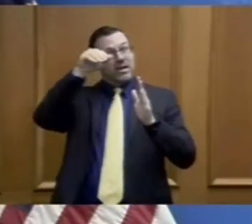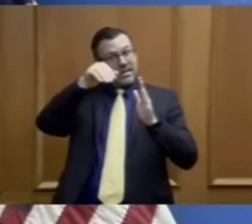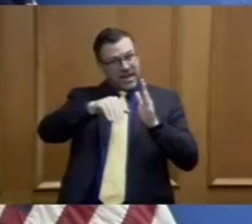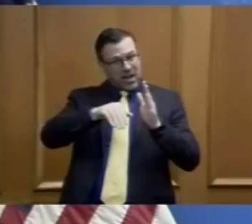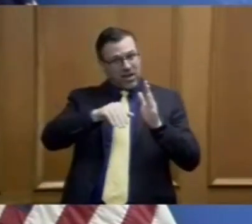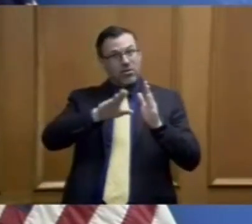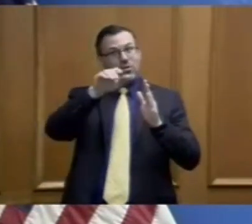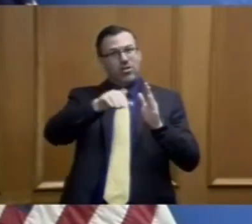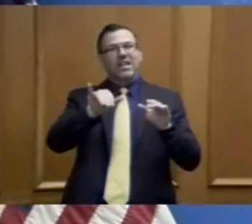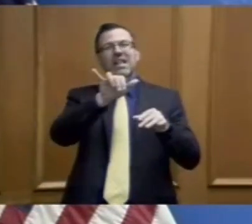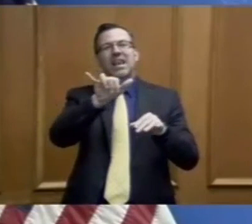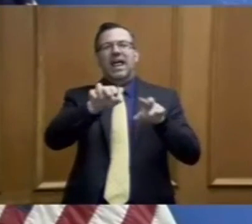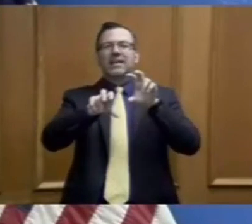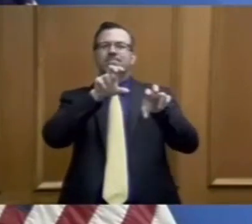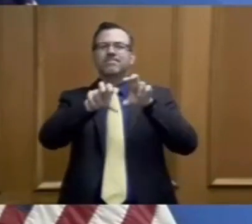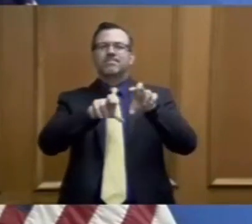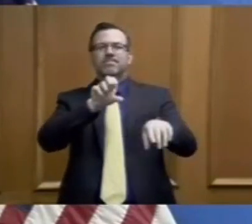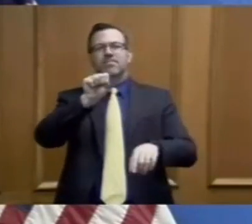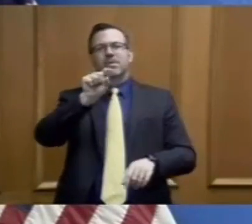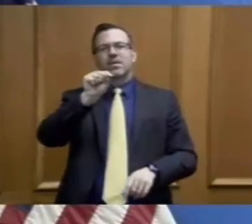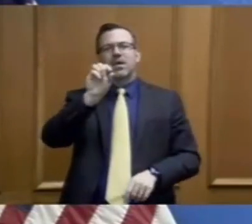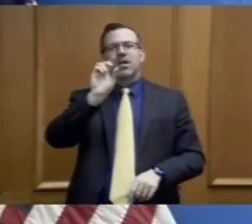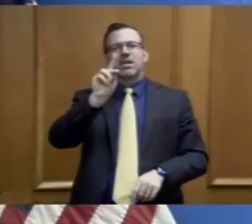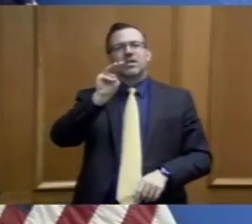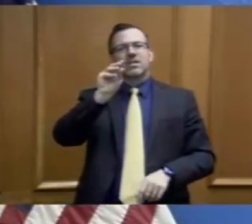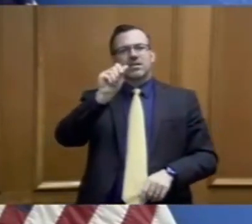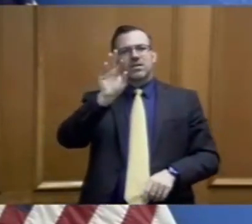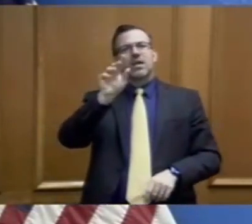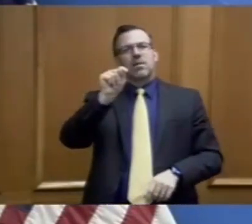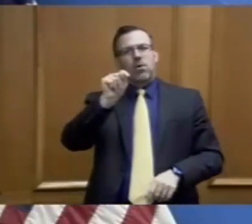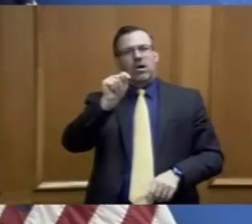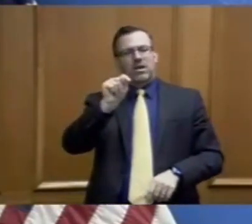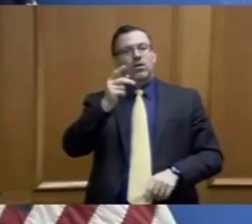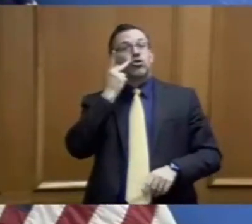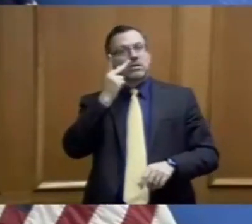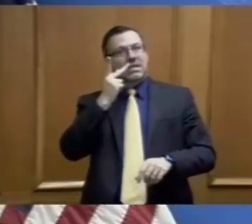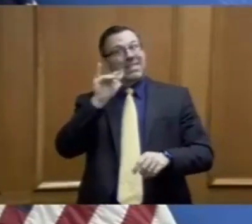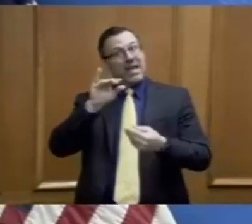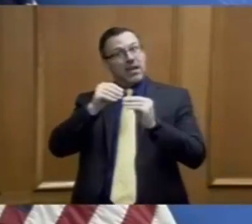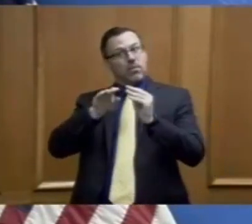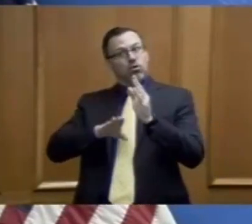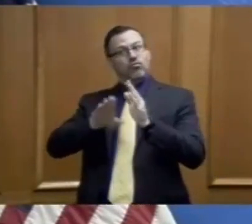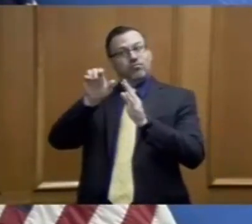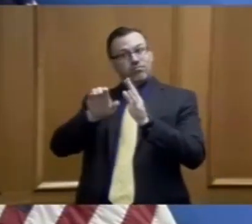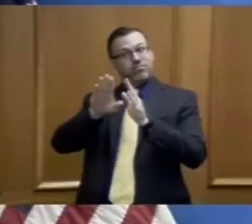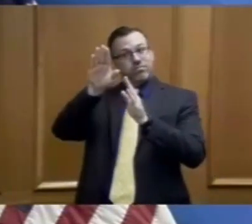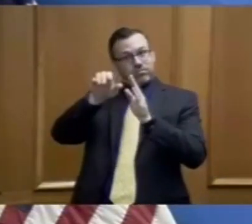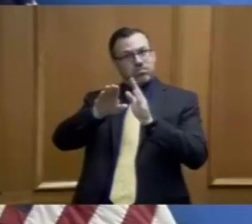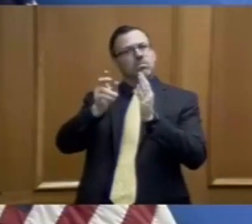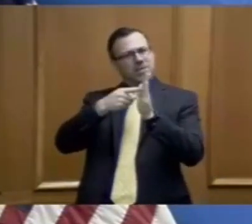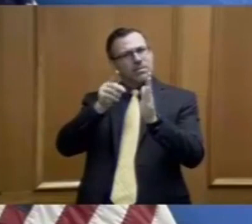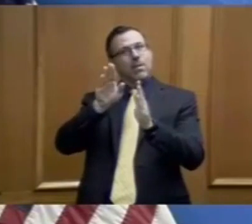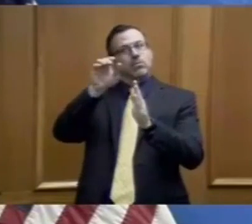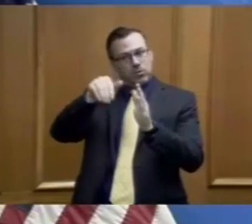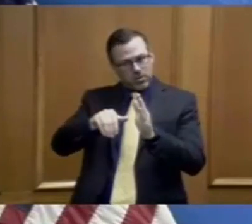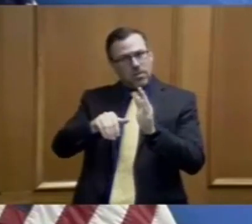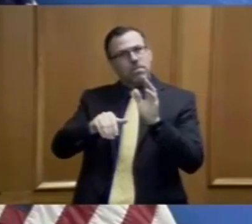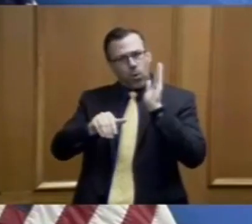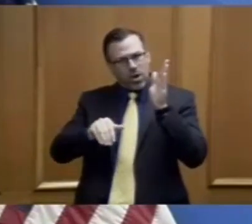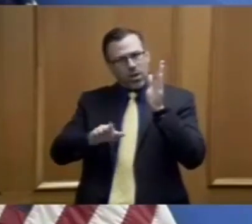watching the stock market or anything else, you can see a trend over time, but not put too much credence into one particular data